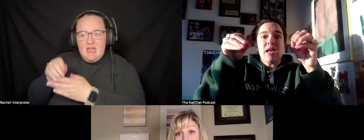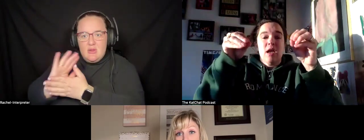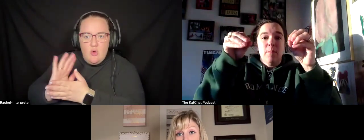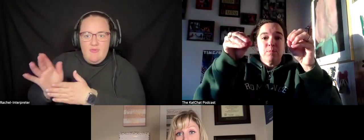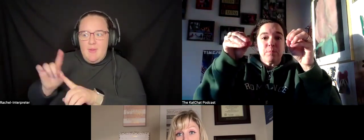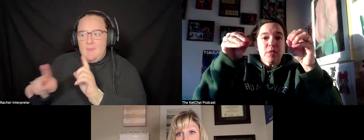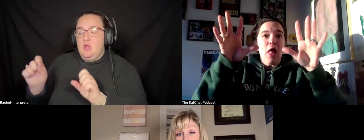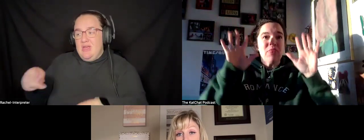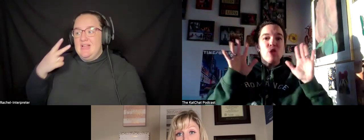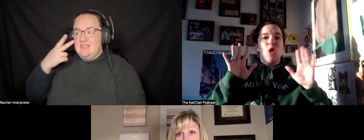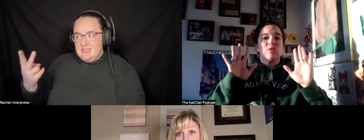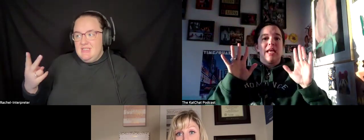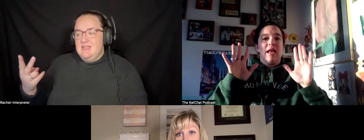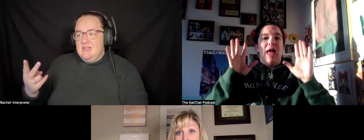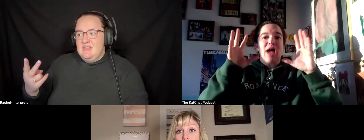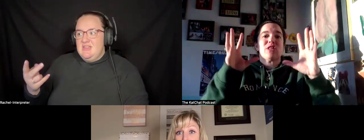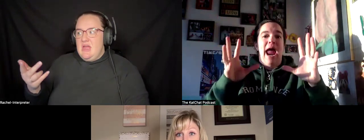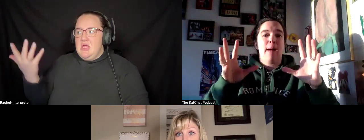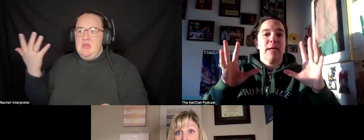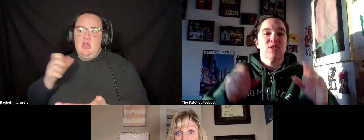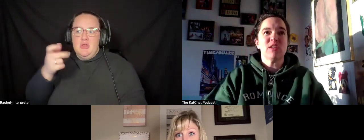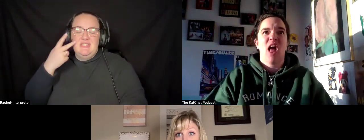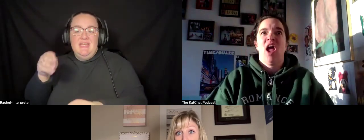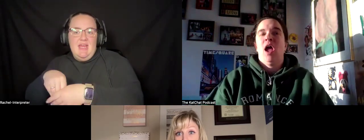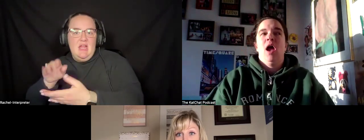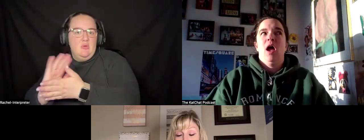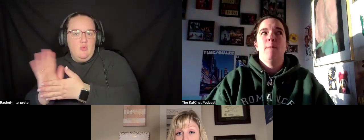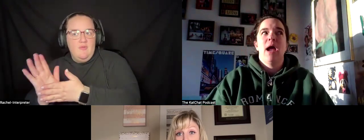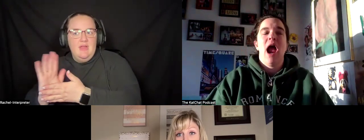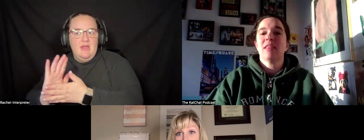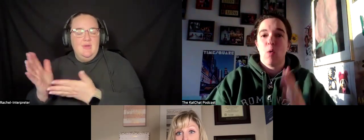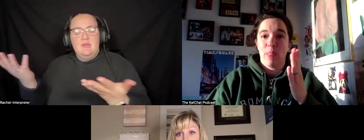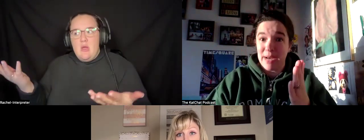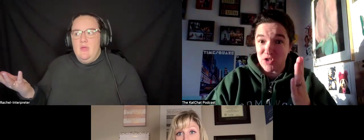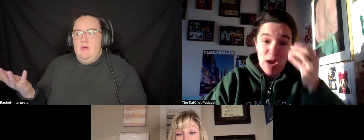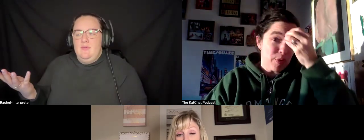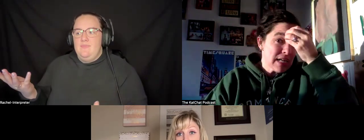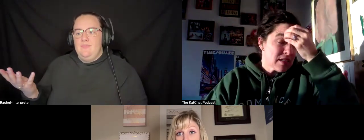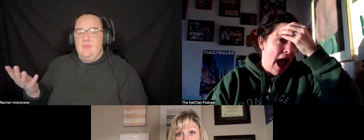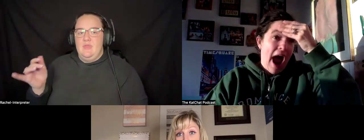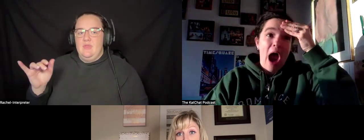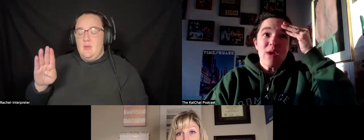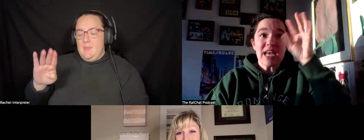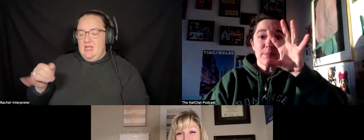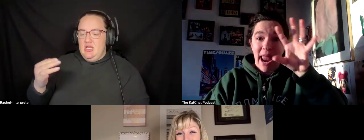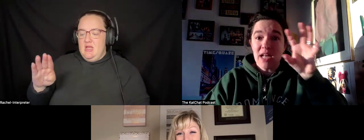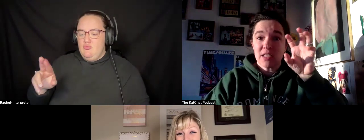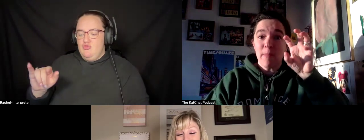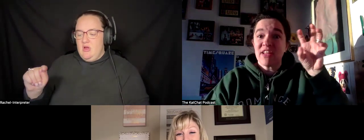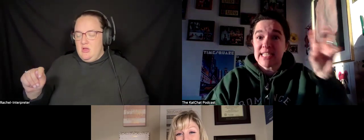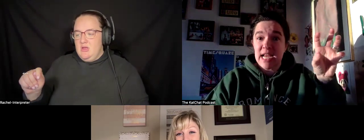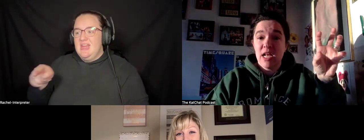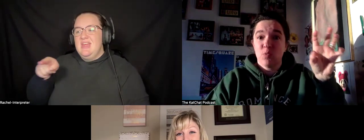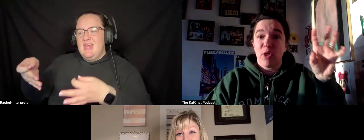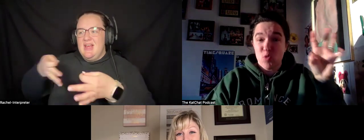you see that you don't see that actually happen. That was like, oh my God, like with BJ Britt, how he explained